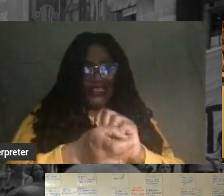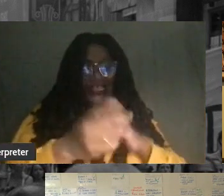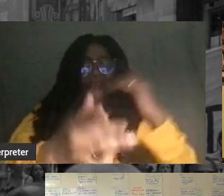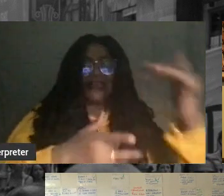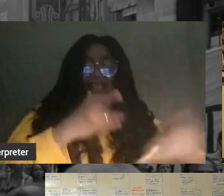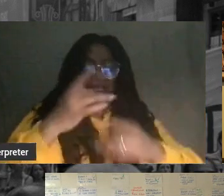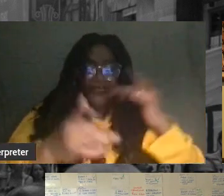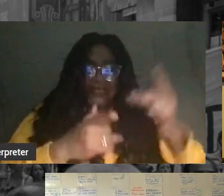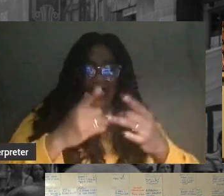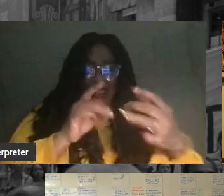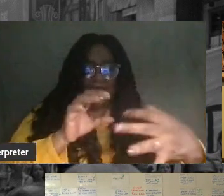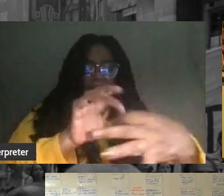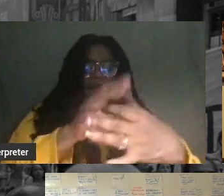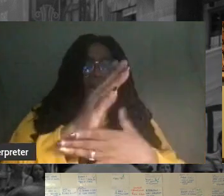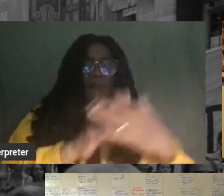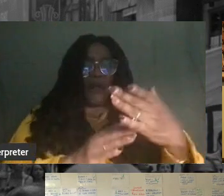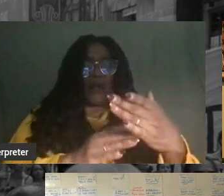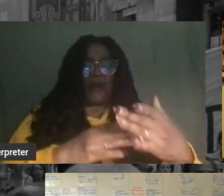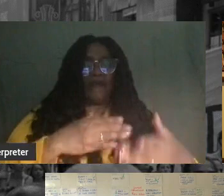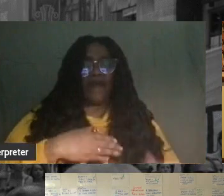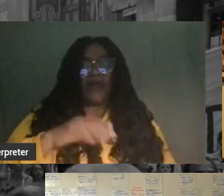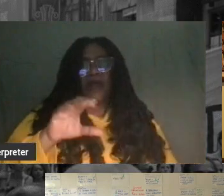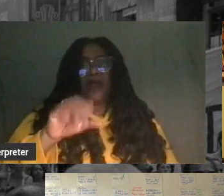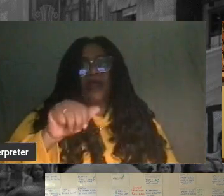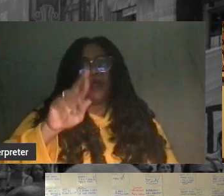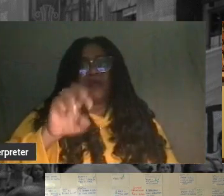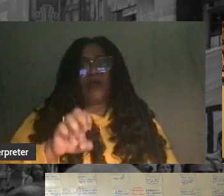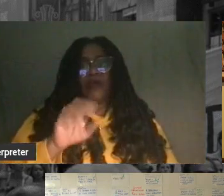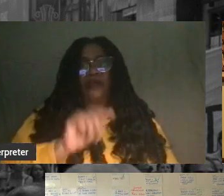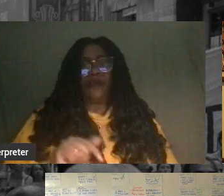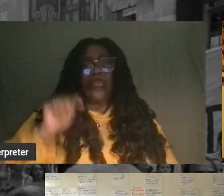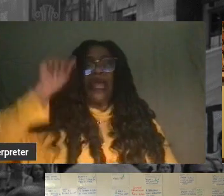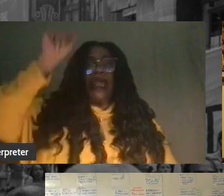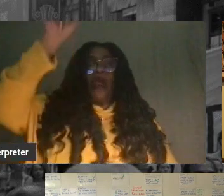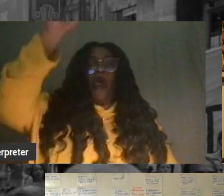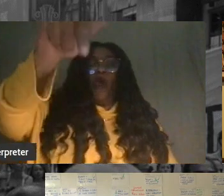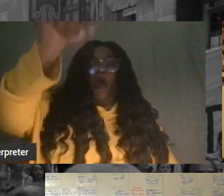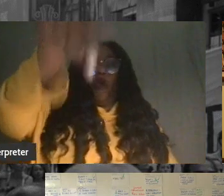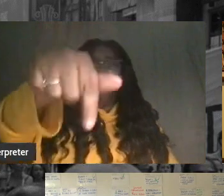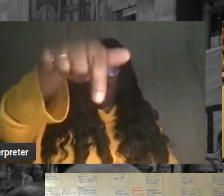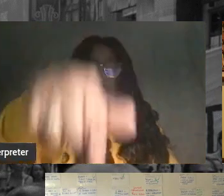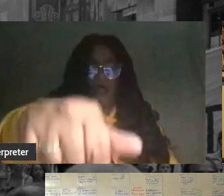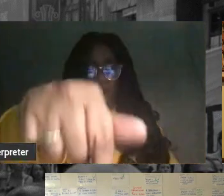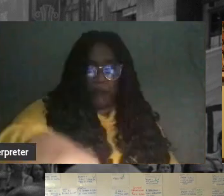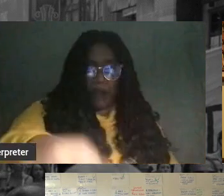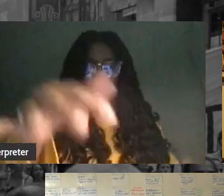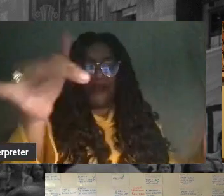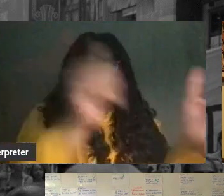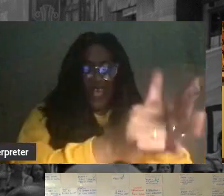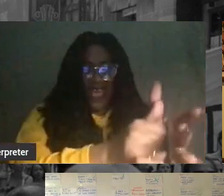now, is to be on the other side of that wave. So.